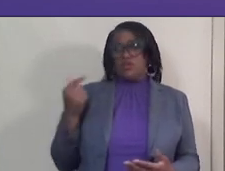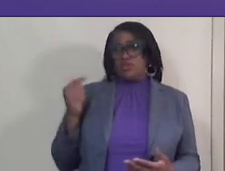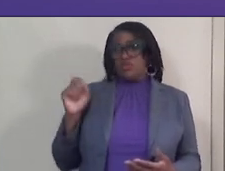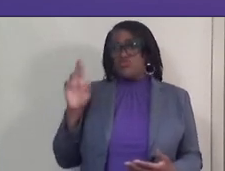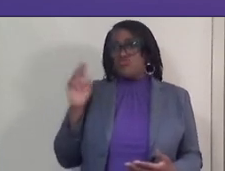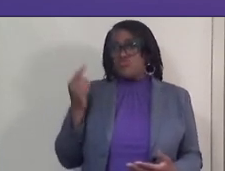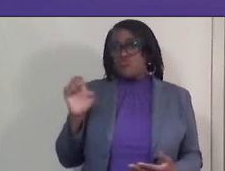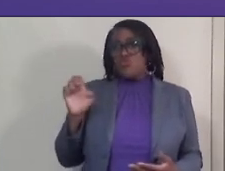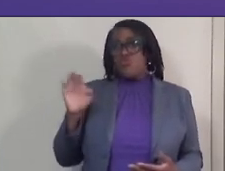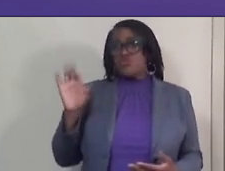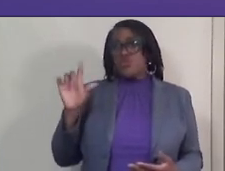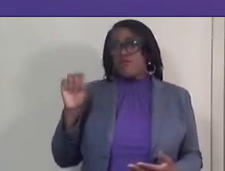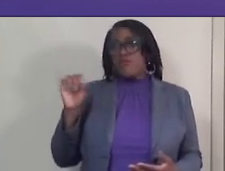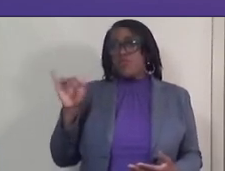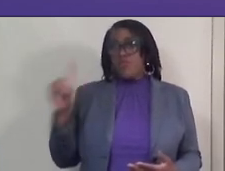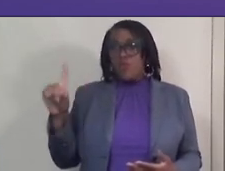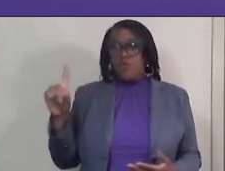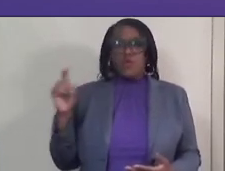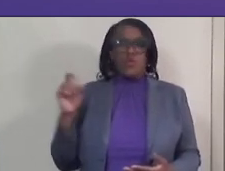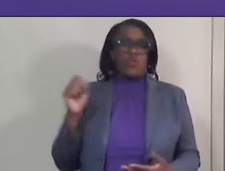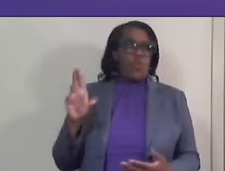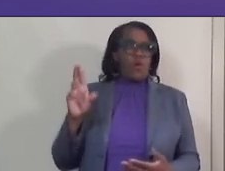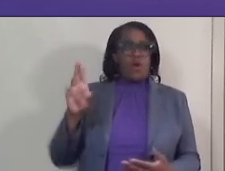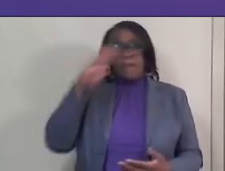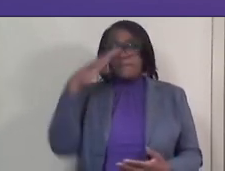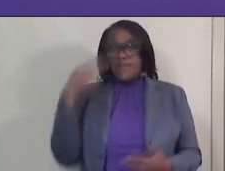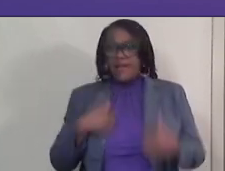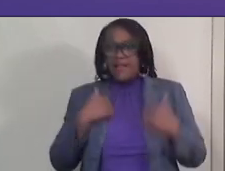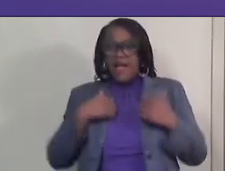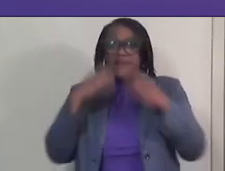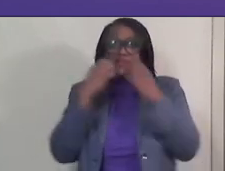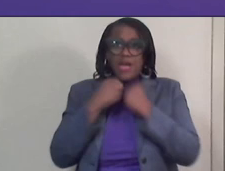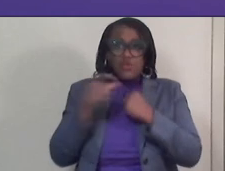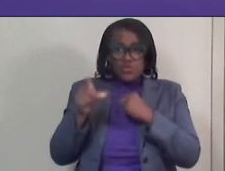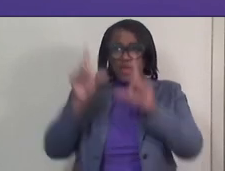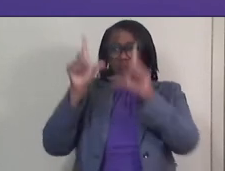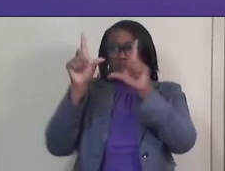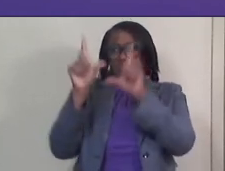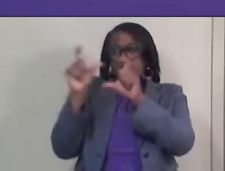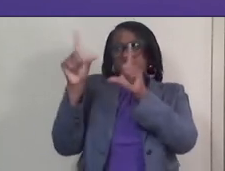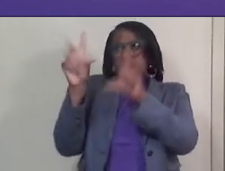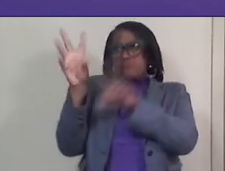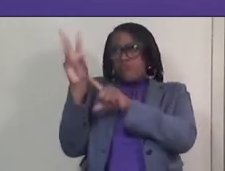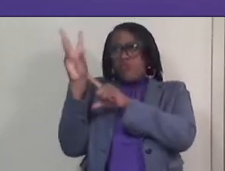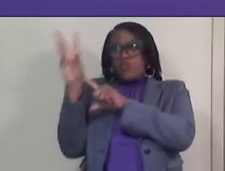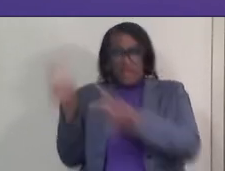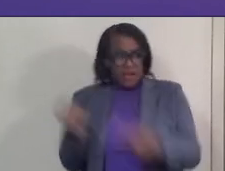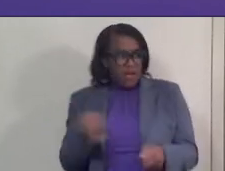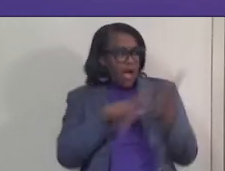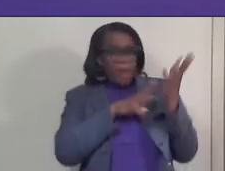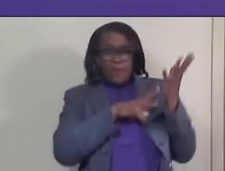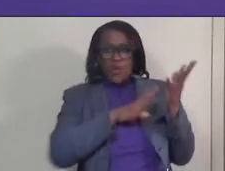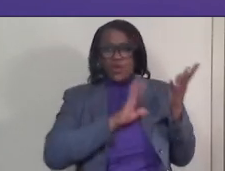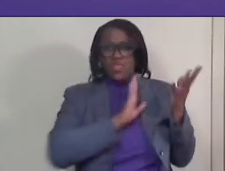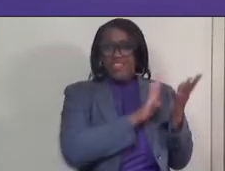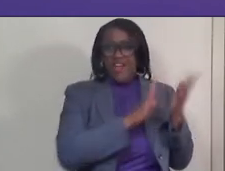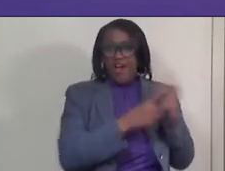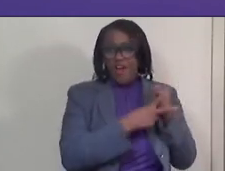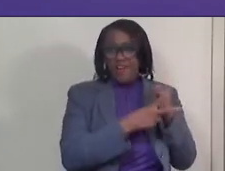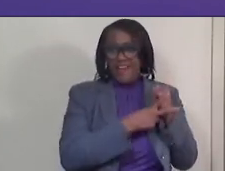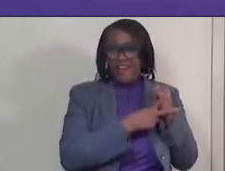it to this newly created archive. And it's just a really brilliant example